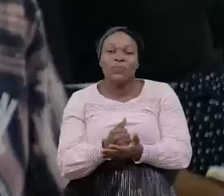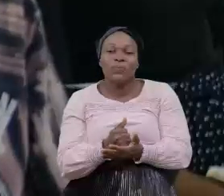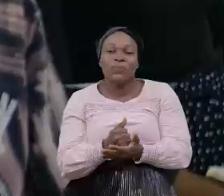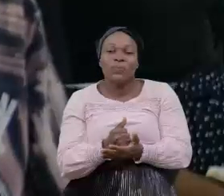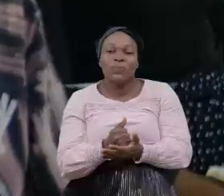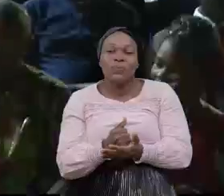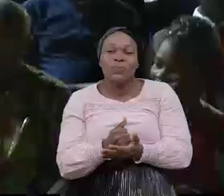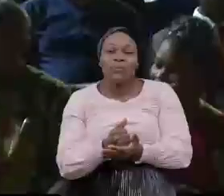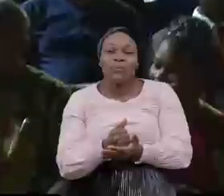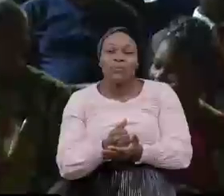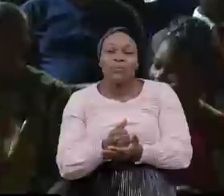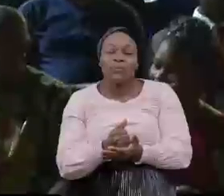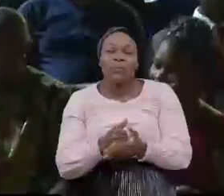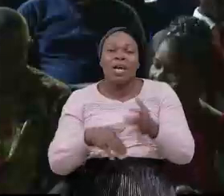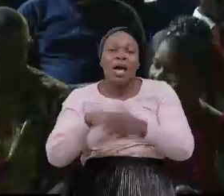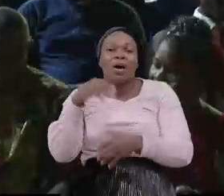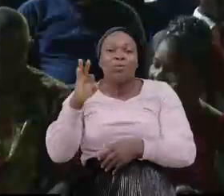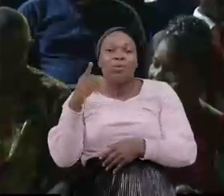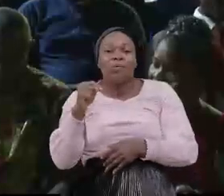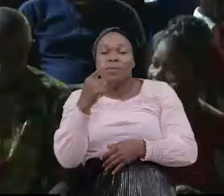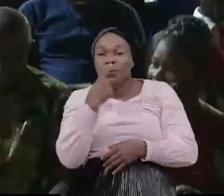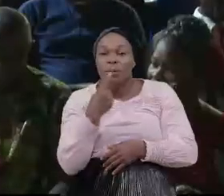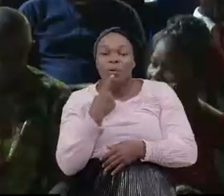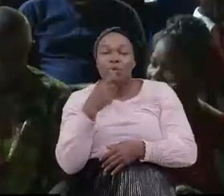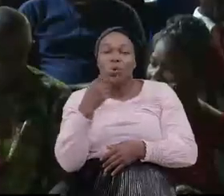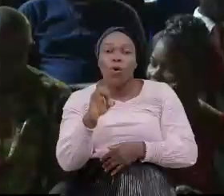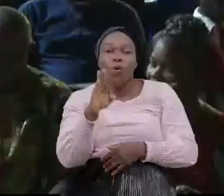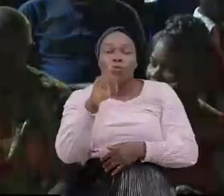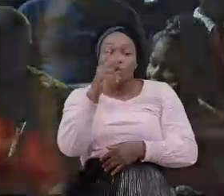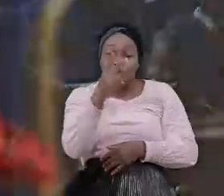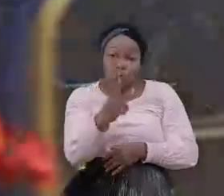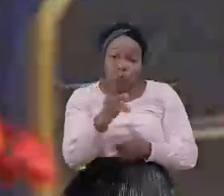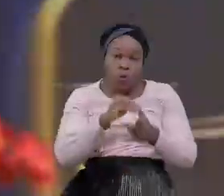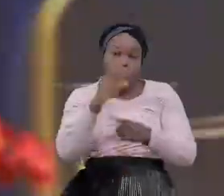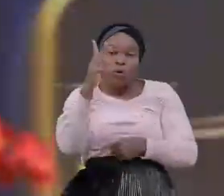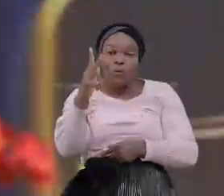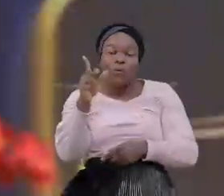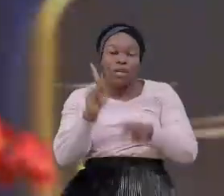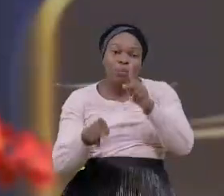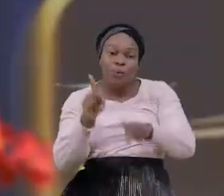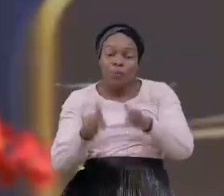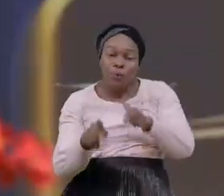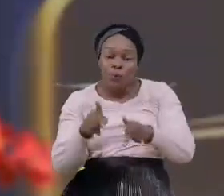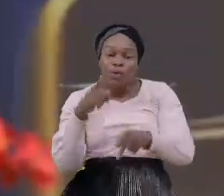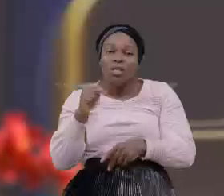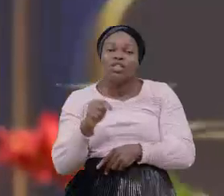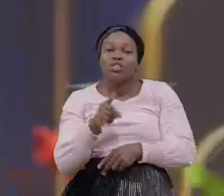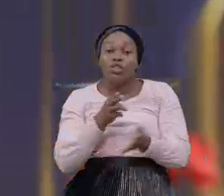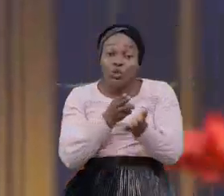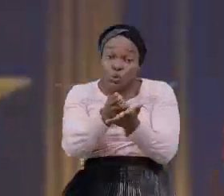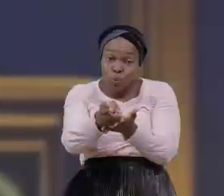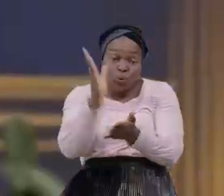Out of the mouth of two or three people, the truth will be confirmed.